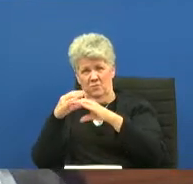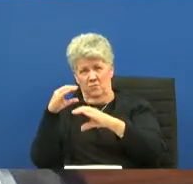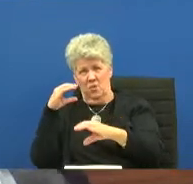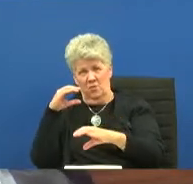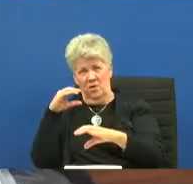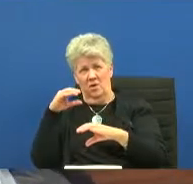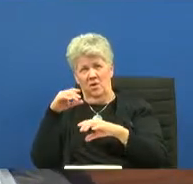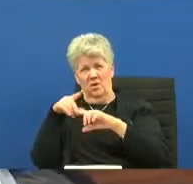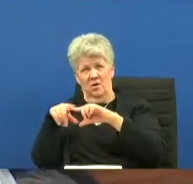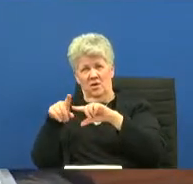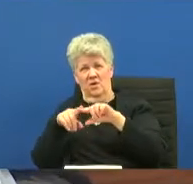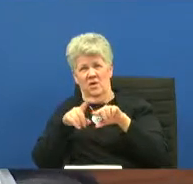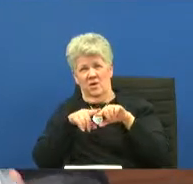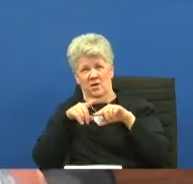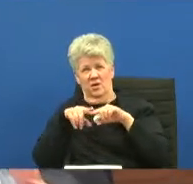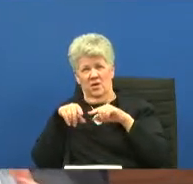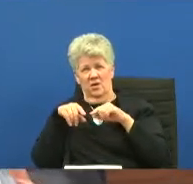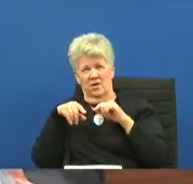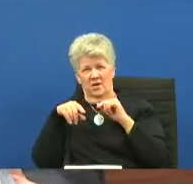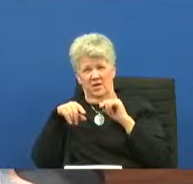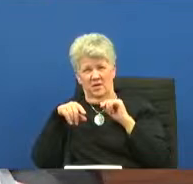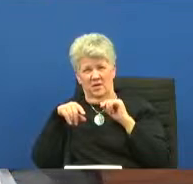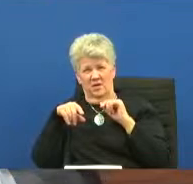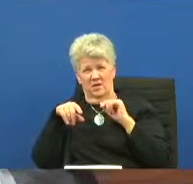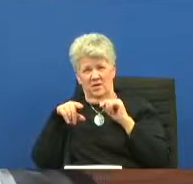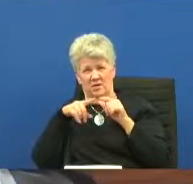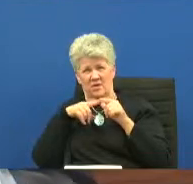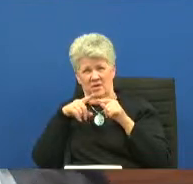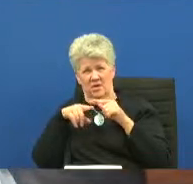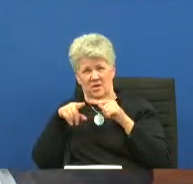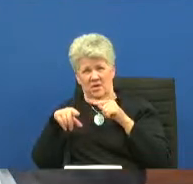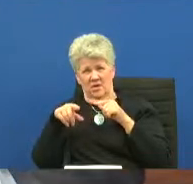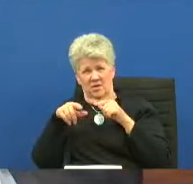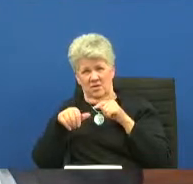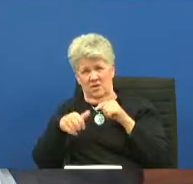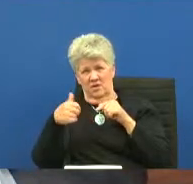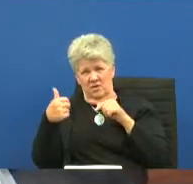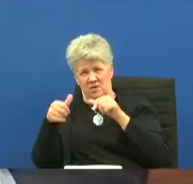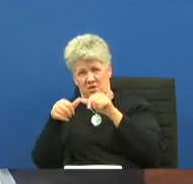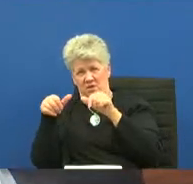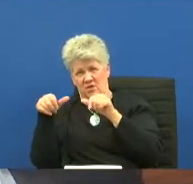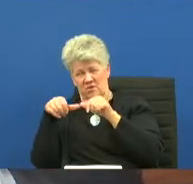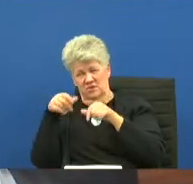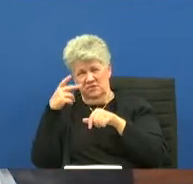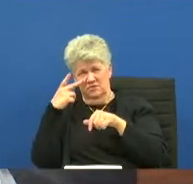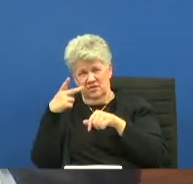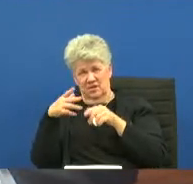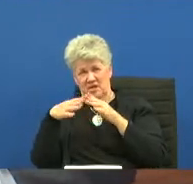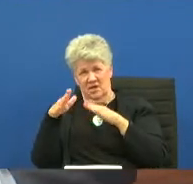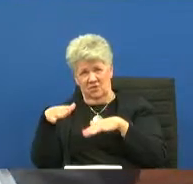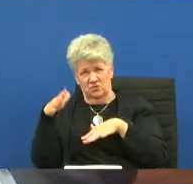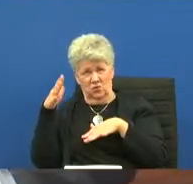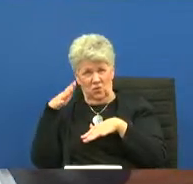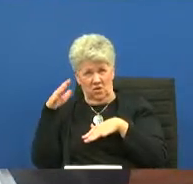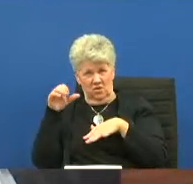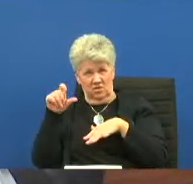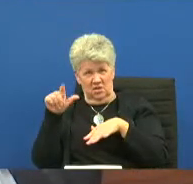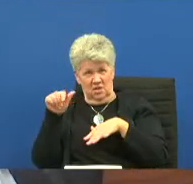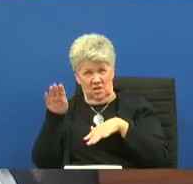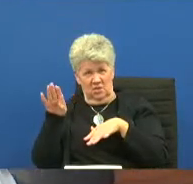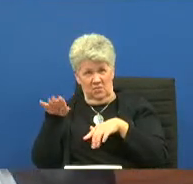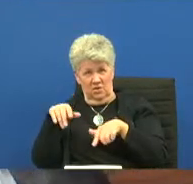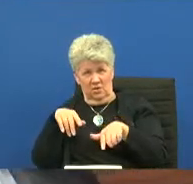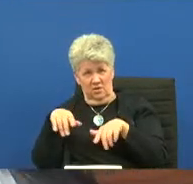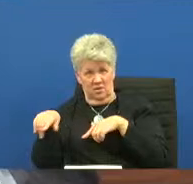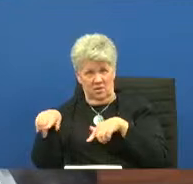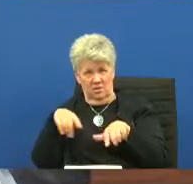and the different conditions and everything else. And then if you move back to a different area, that you see where the house was and the slab is there. I'm just saying,